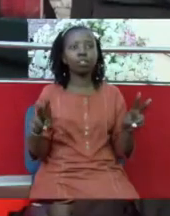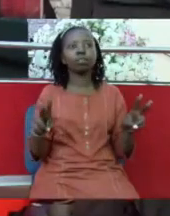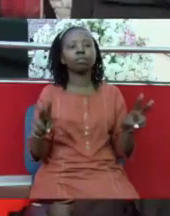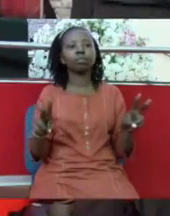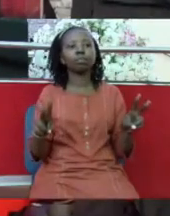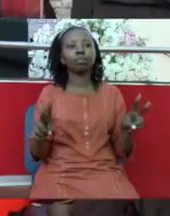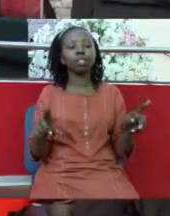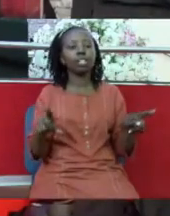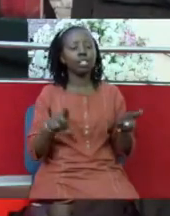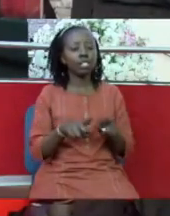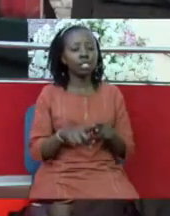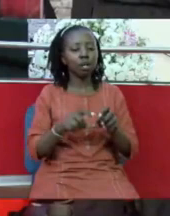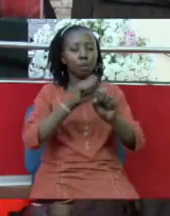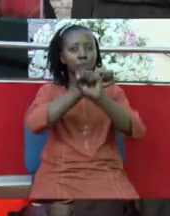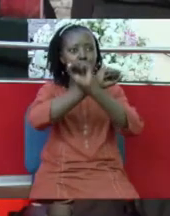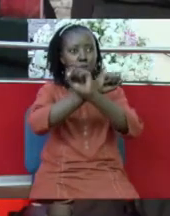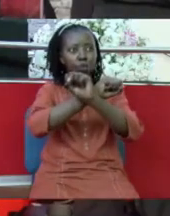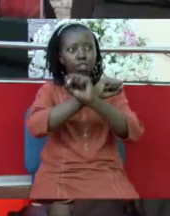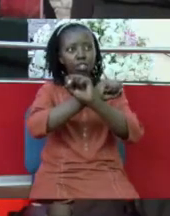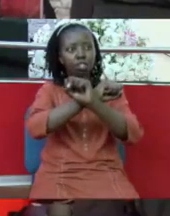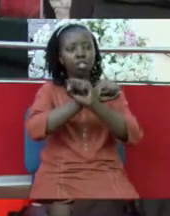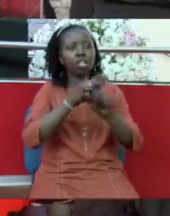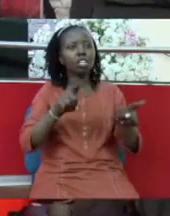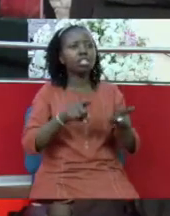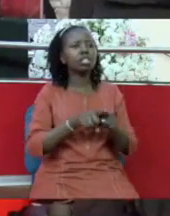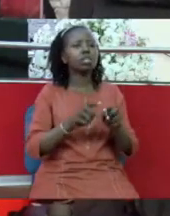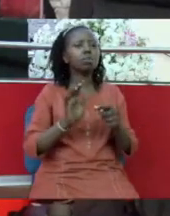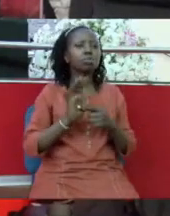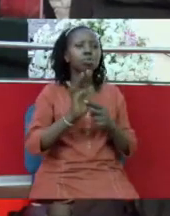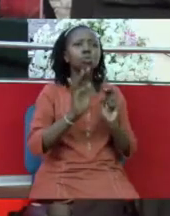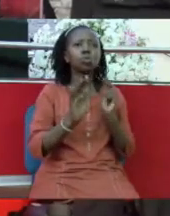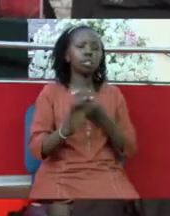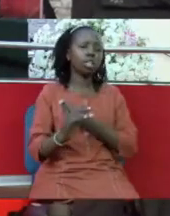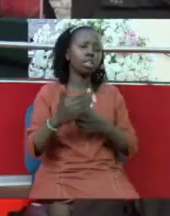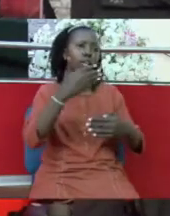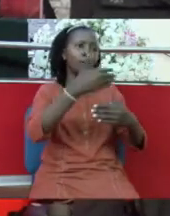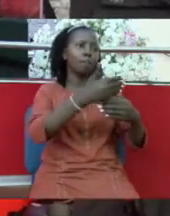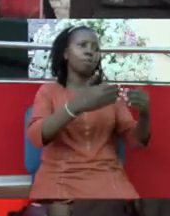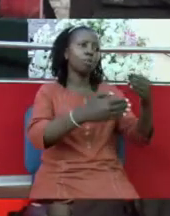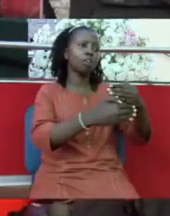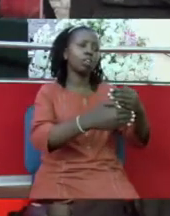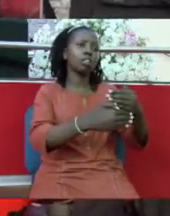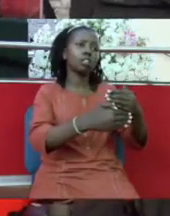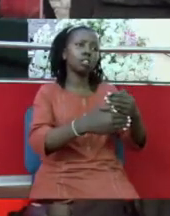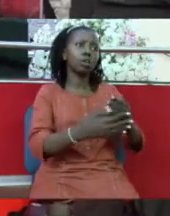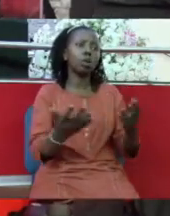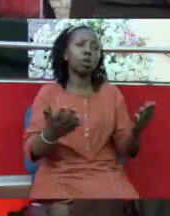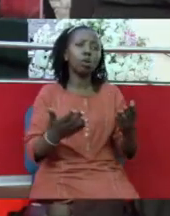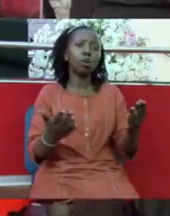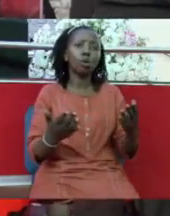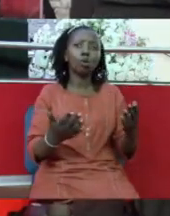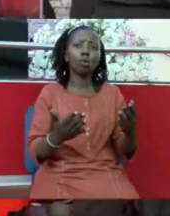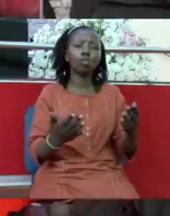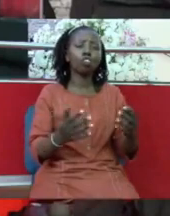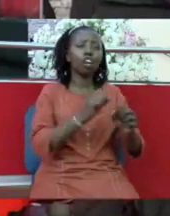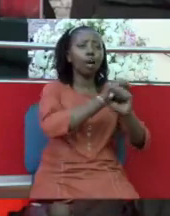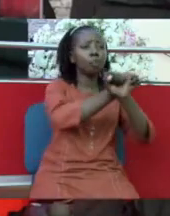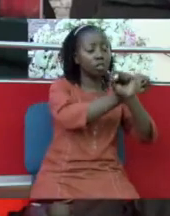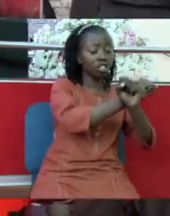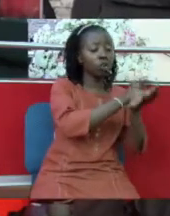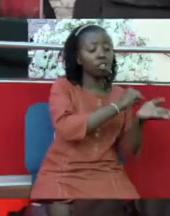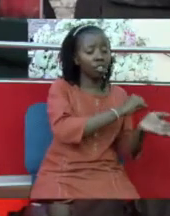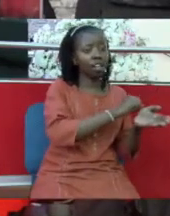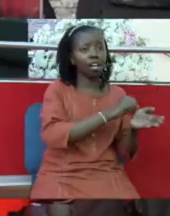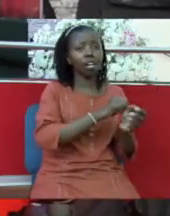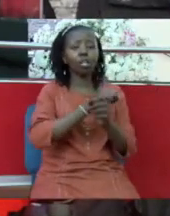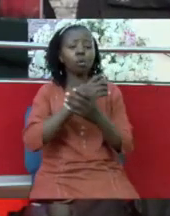Is protection. It shows us the boundaries. Huwa ni ulinzi ambao unatuonyesha mipaka. Of where it's safe and where it is not safe. Mahali ambapo